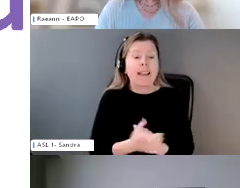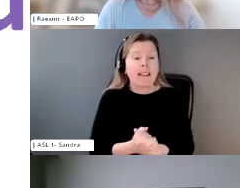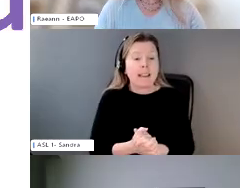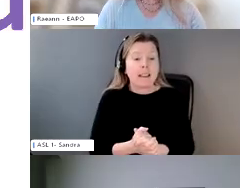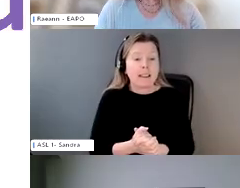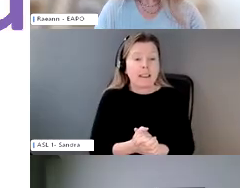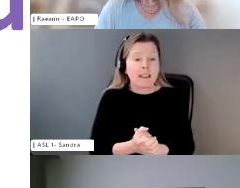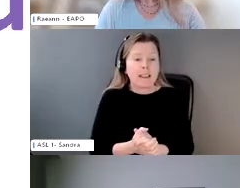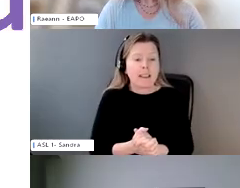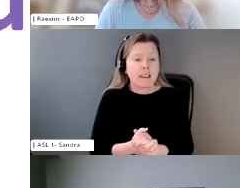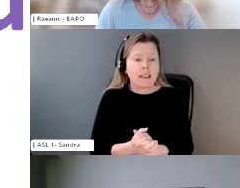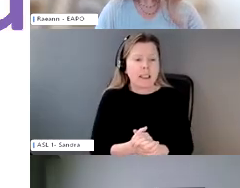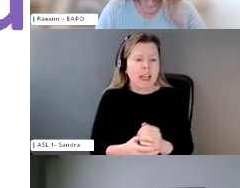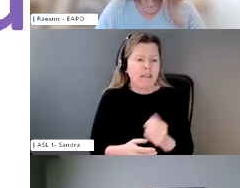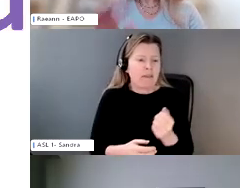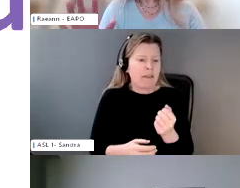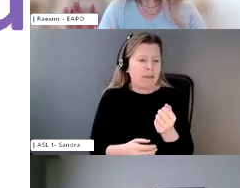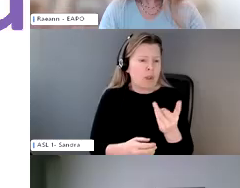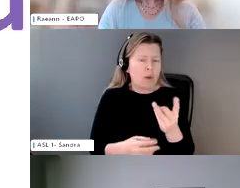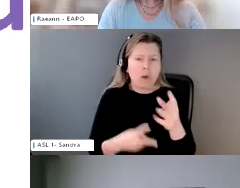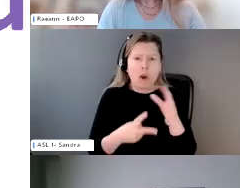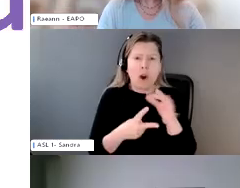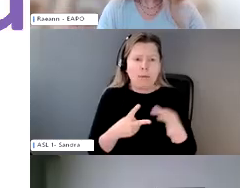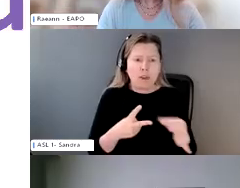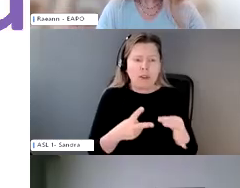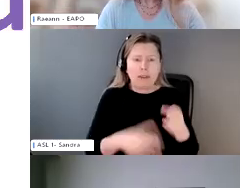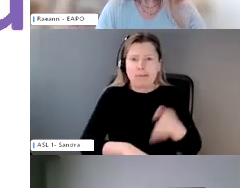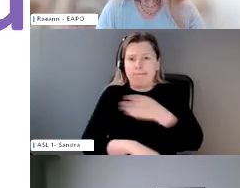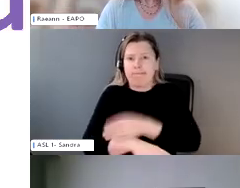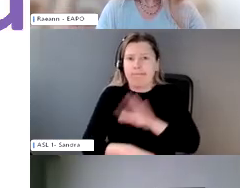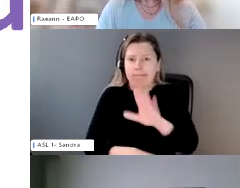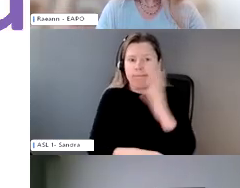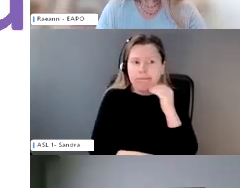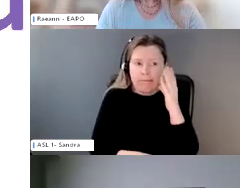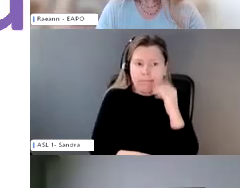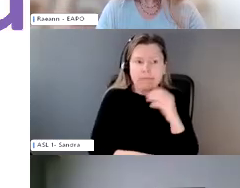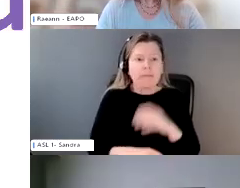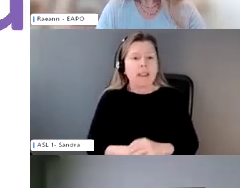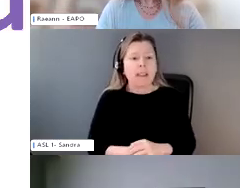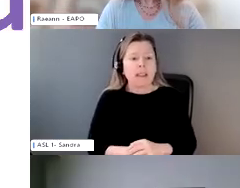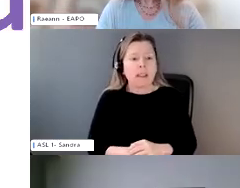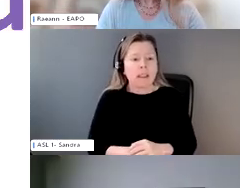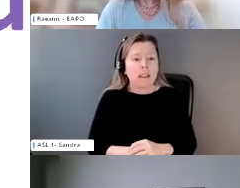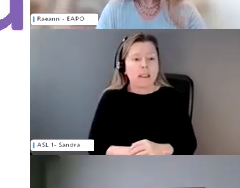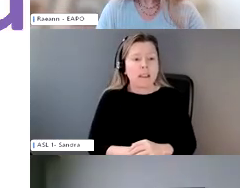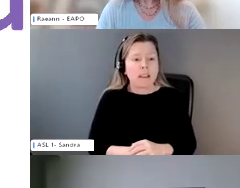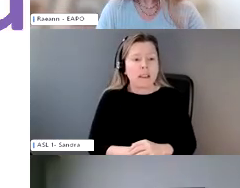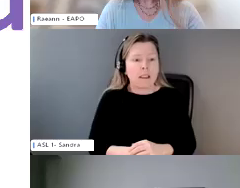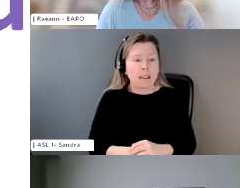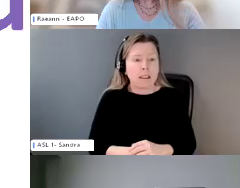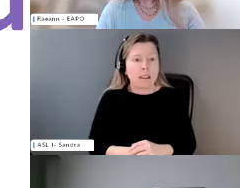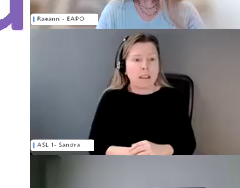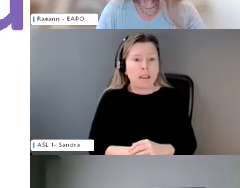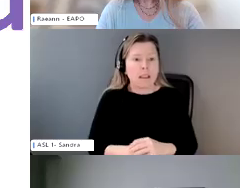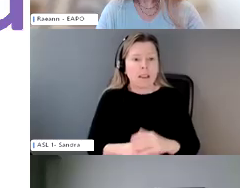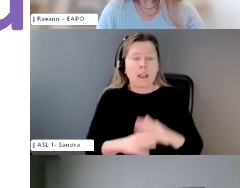have a couple options to improve or to optimize your experience. You can change the little grid box at the top